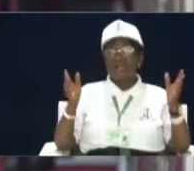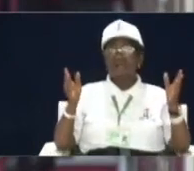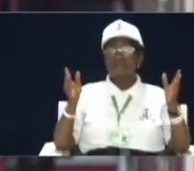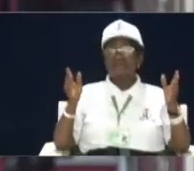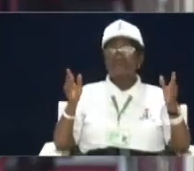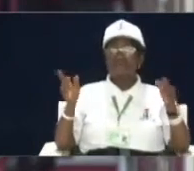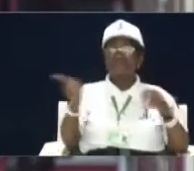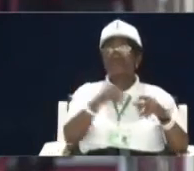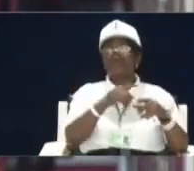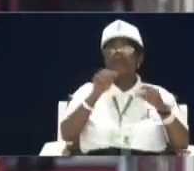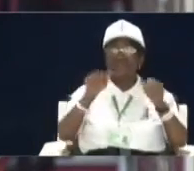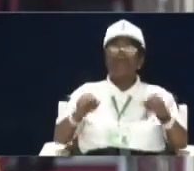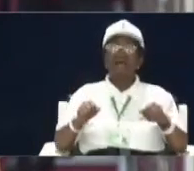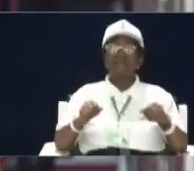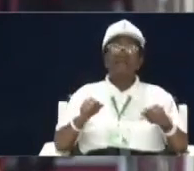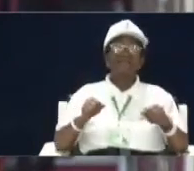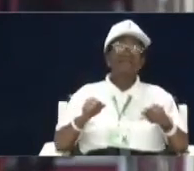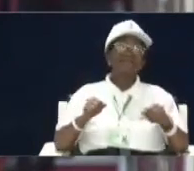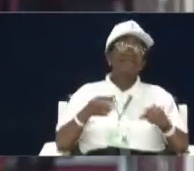You can hardly hear the hallelujah.